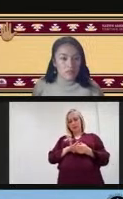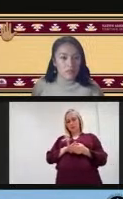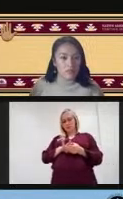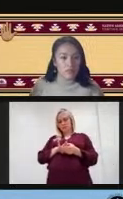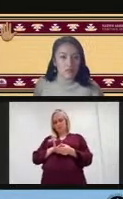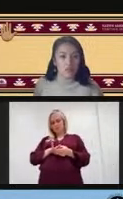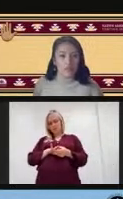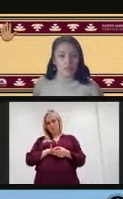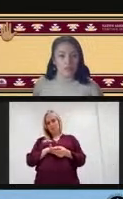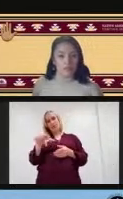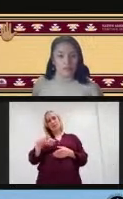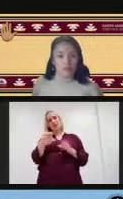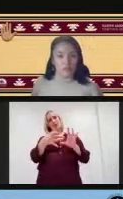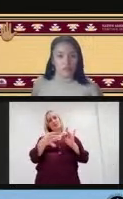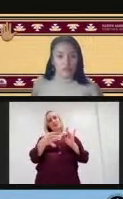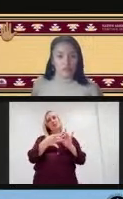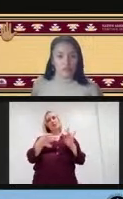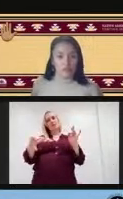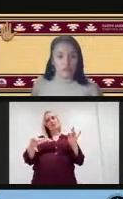comments?